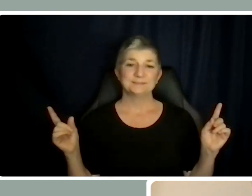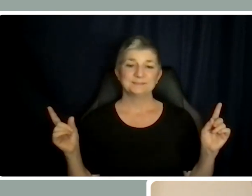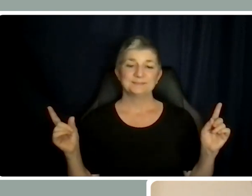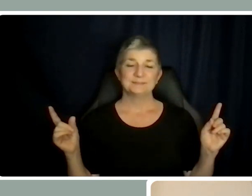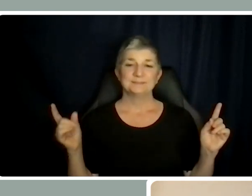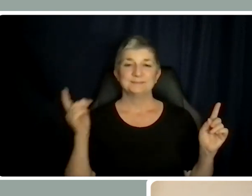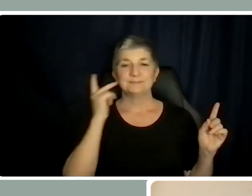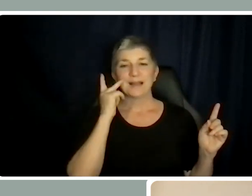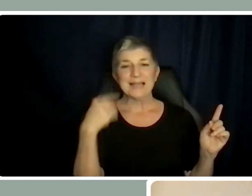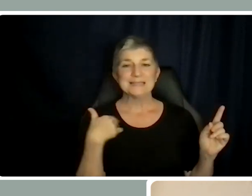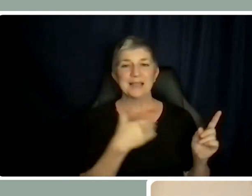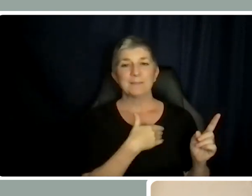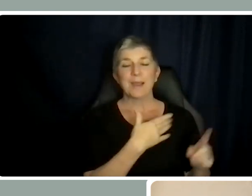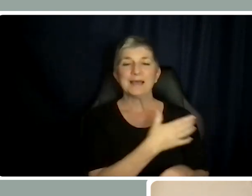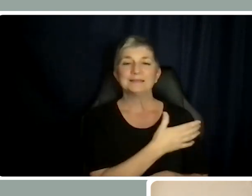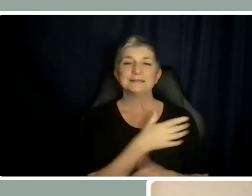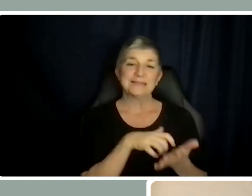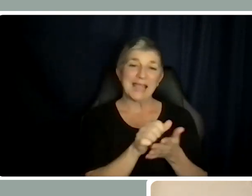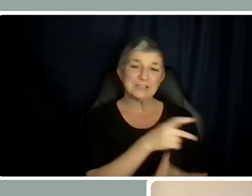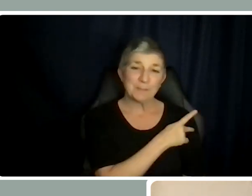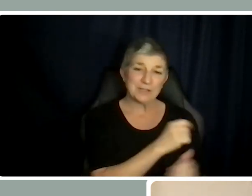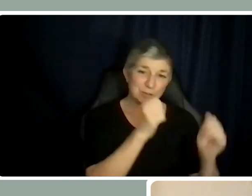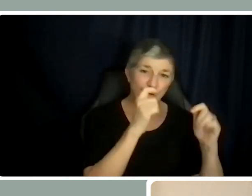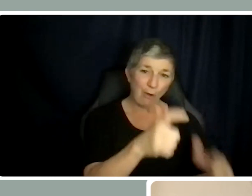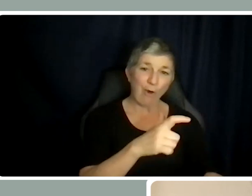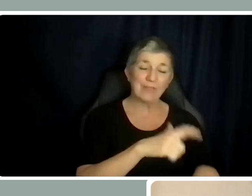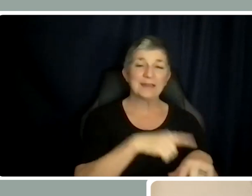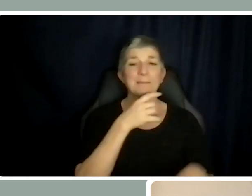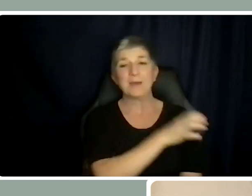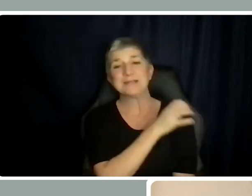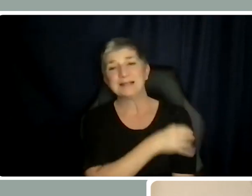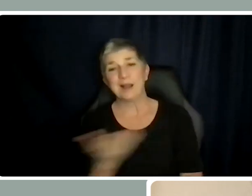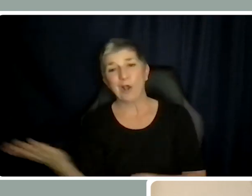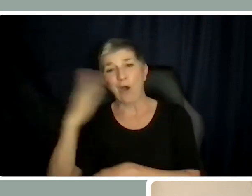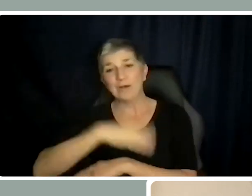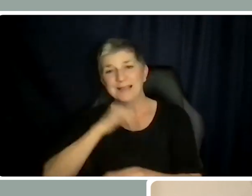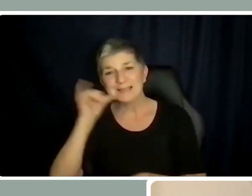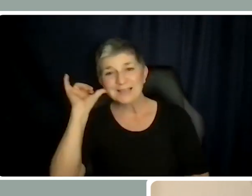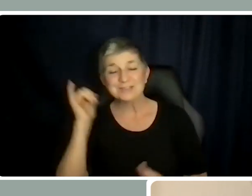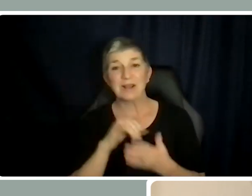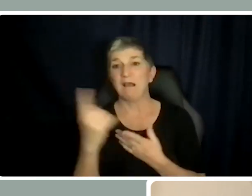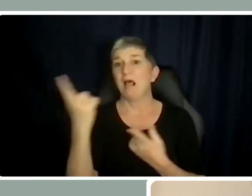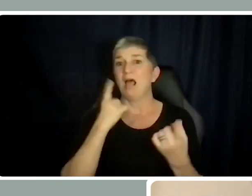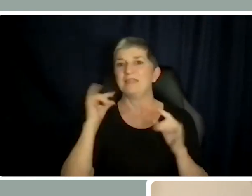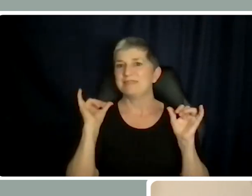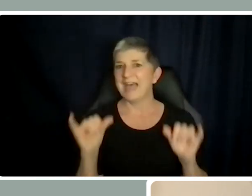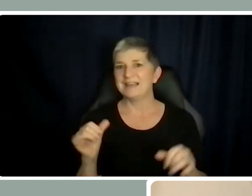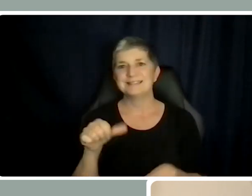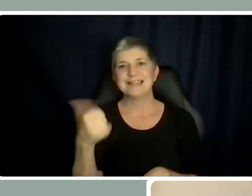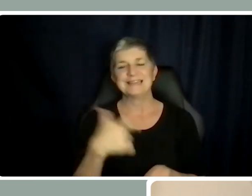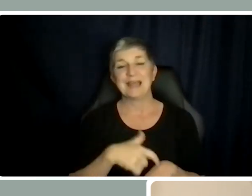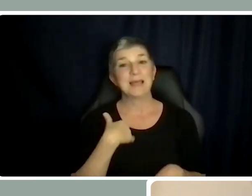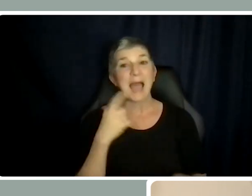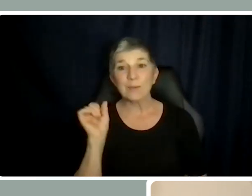I see breast cancer patients in clinic all the time. I was in clinic for the whole day yesterday. I probably answered this question 10 times, and I would ask it